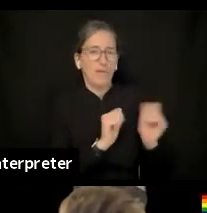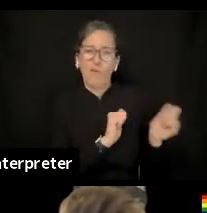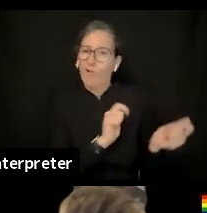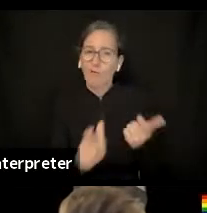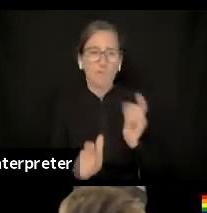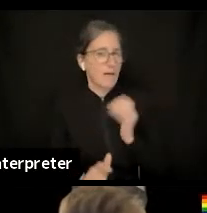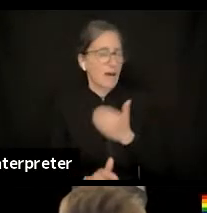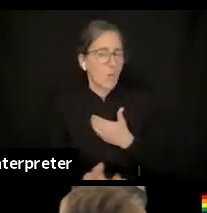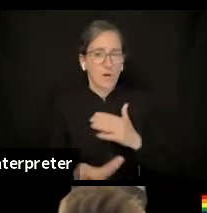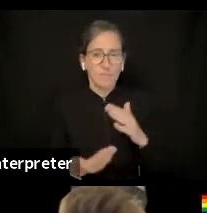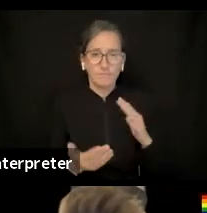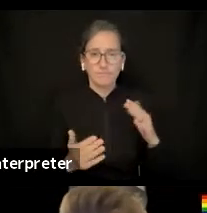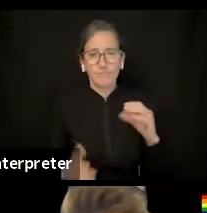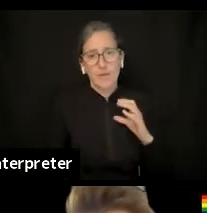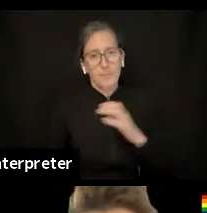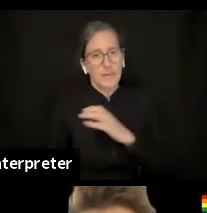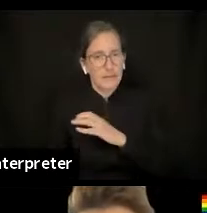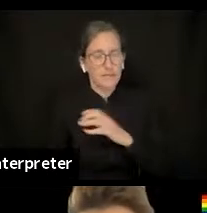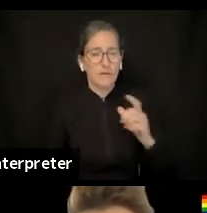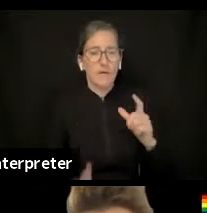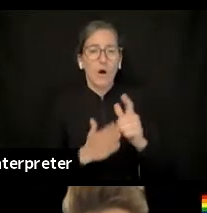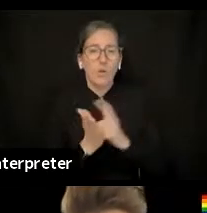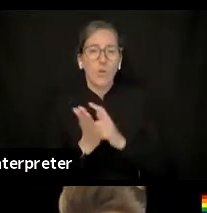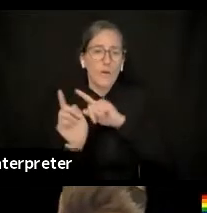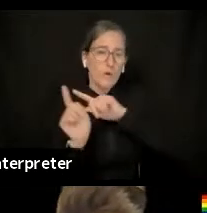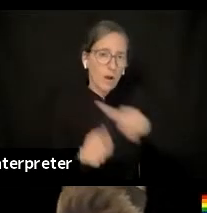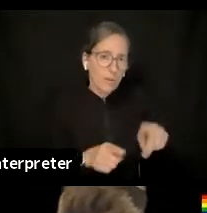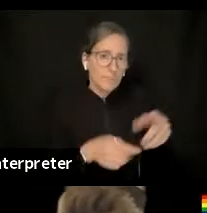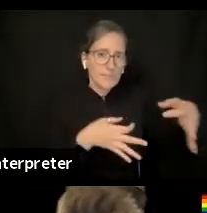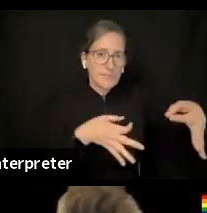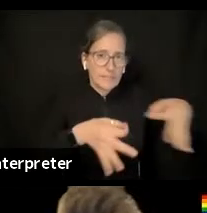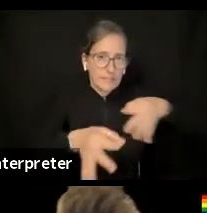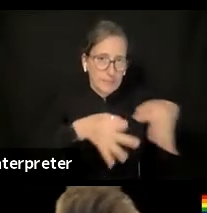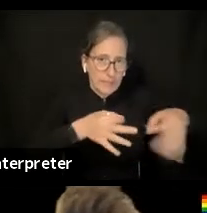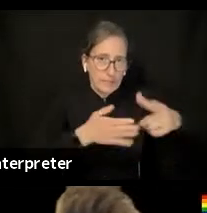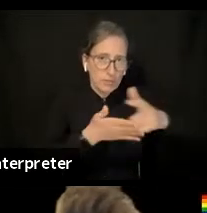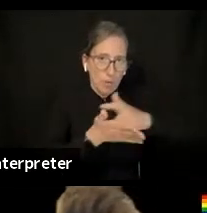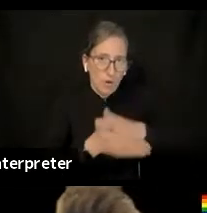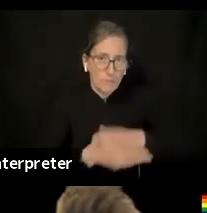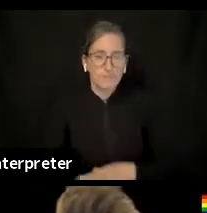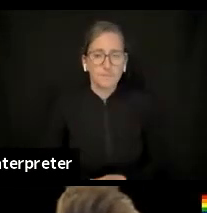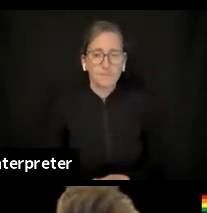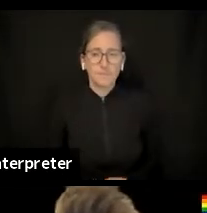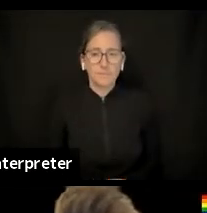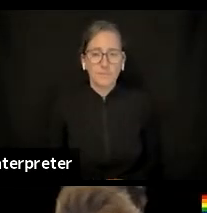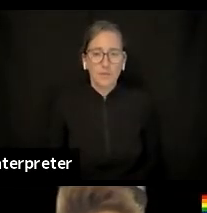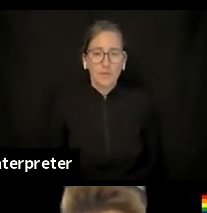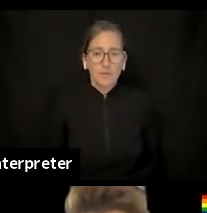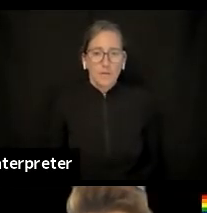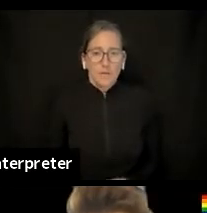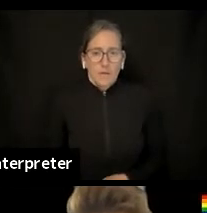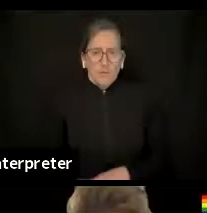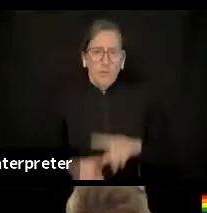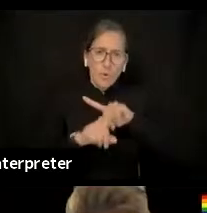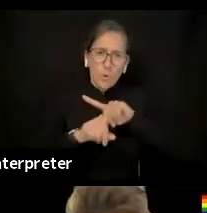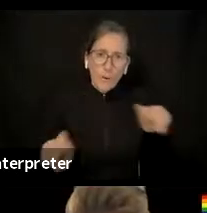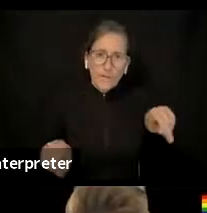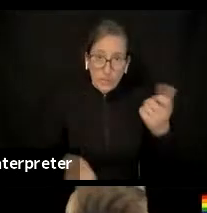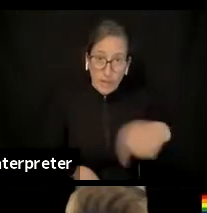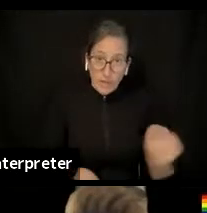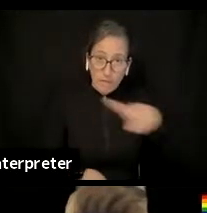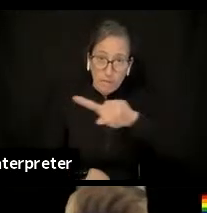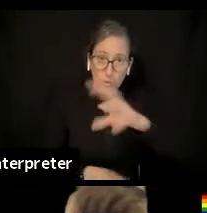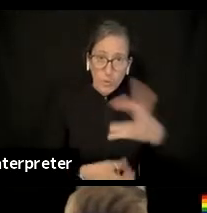explain it. So I guess one thing I'd like to know, do any of you have you sat on a